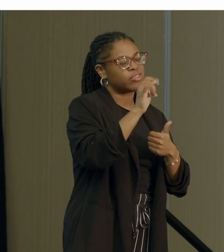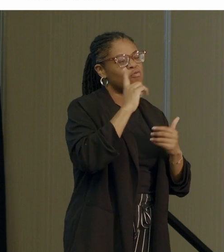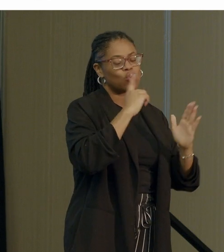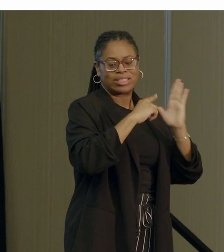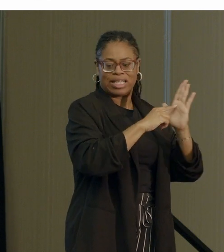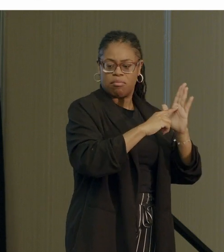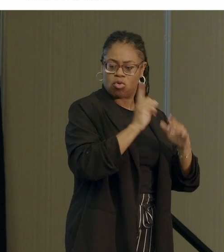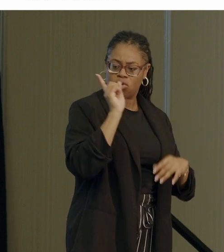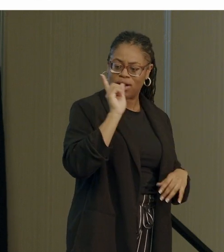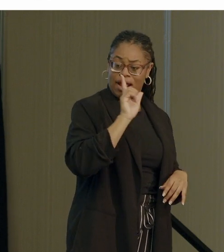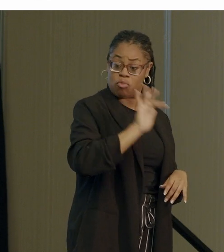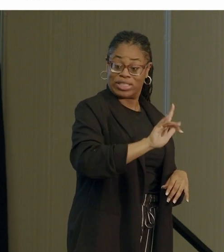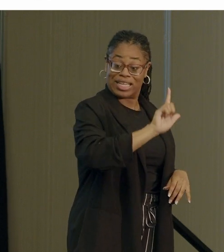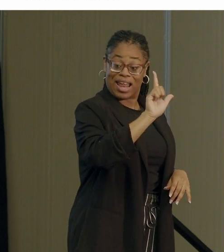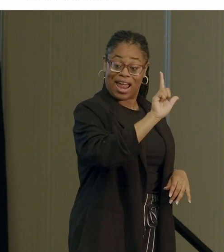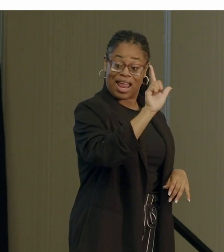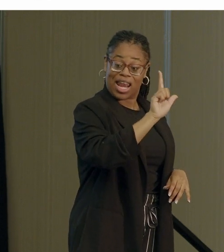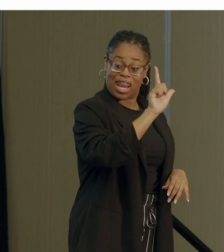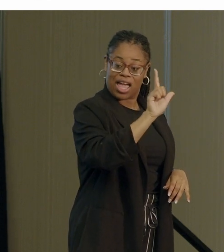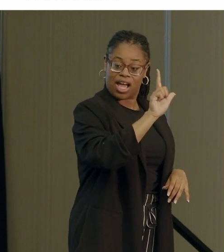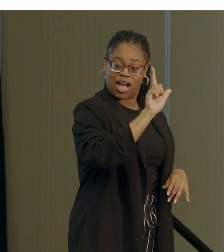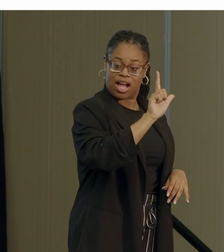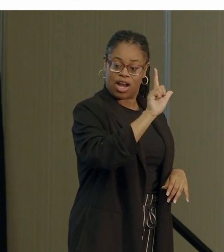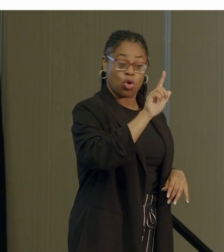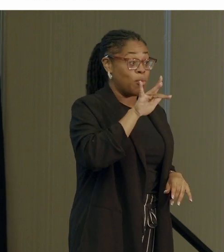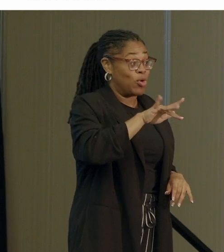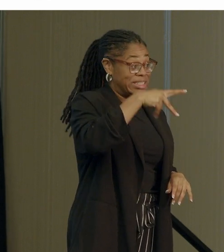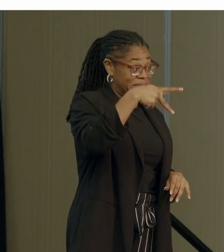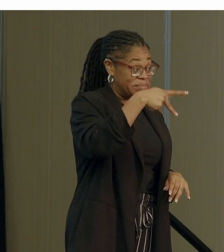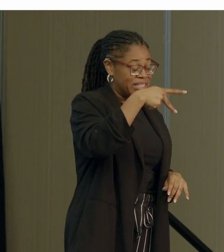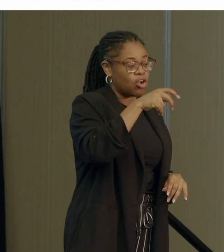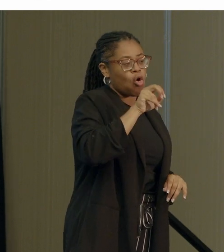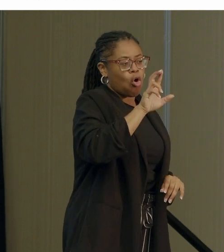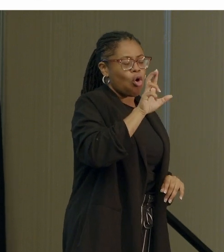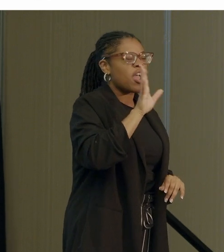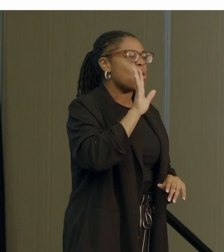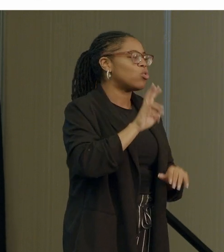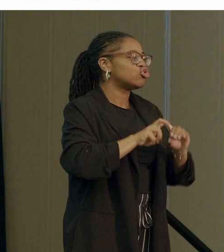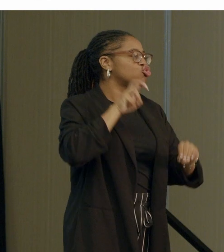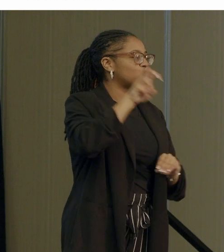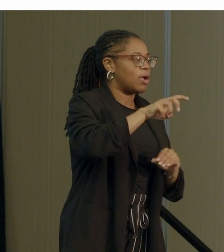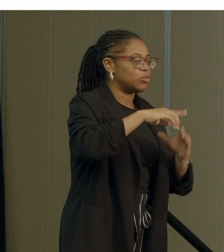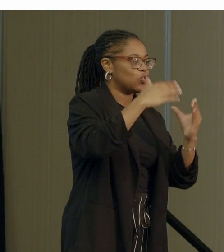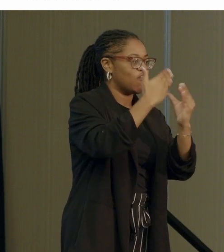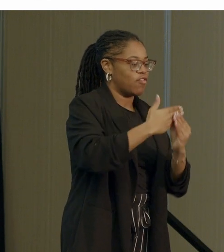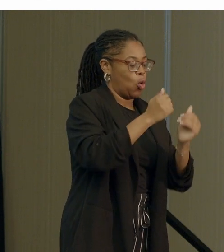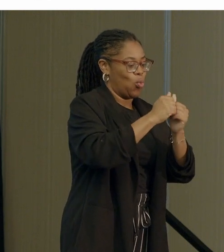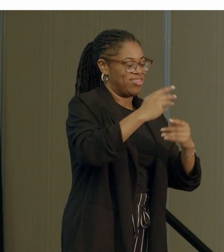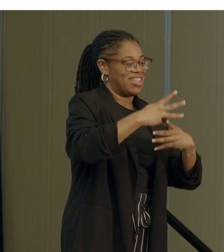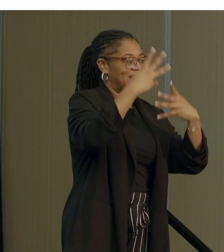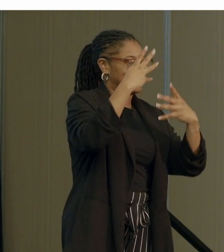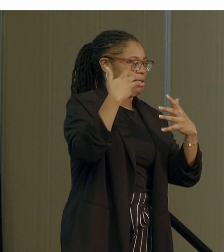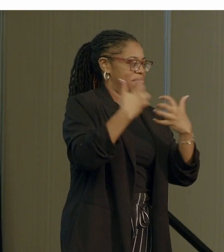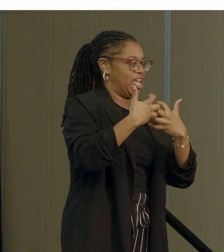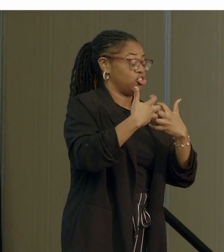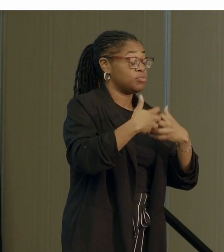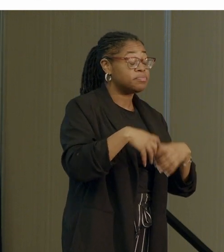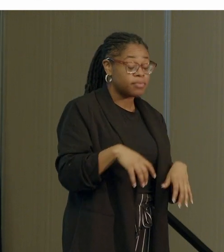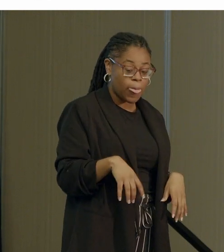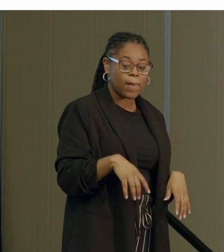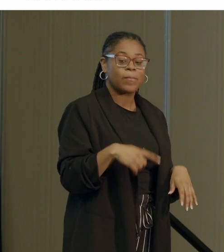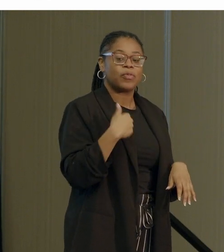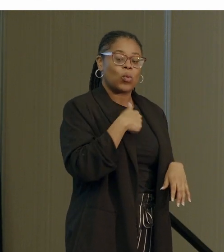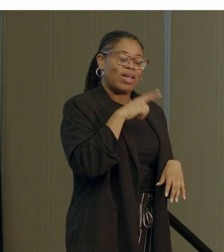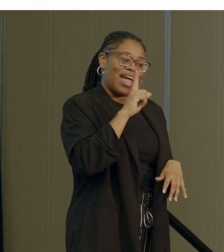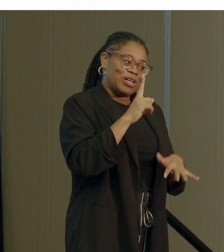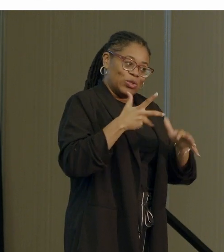this, pressing L, or pressing P and R, and it will jump to that file name within the list. That said, we did have